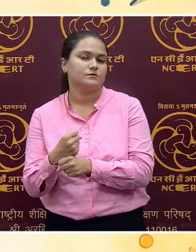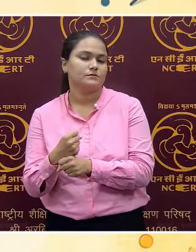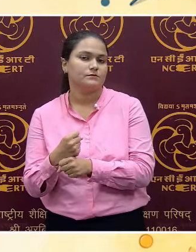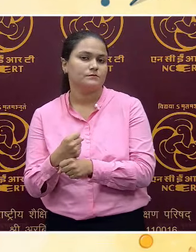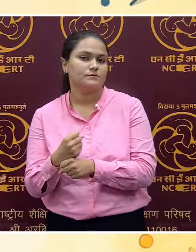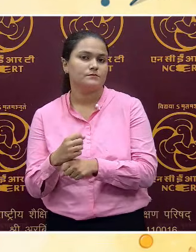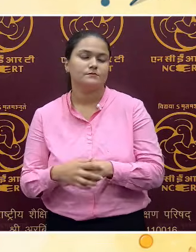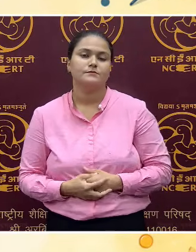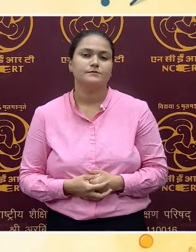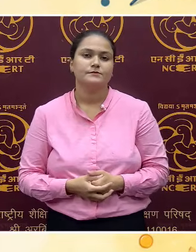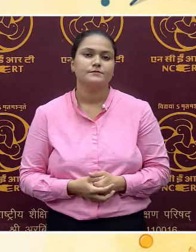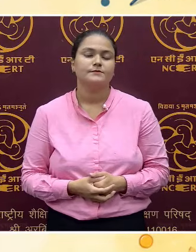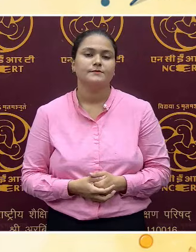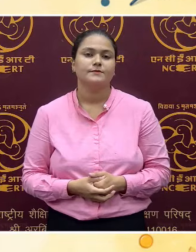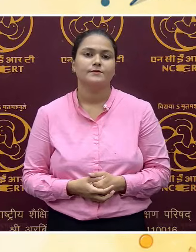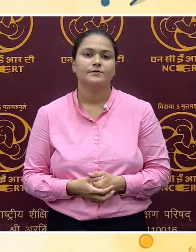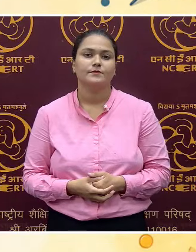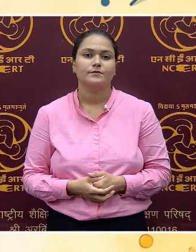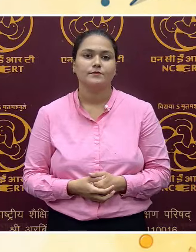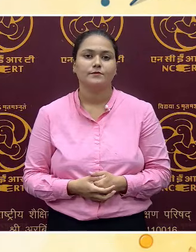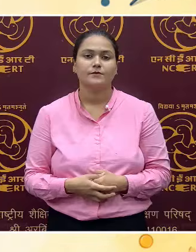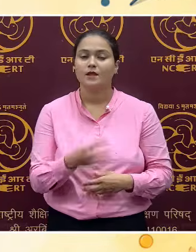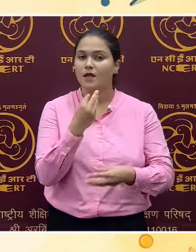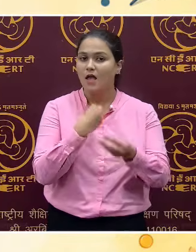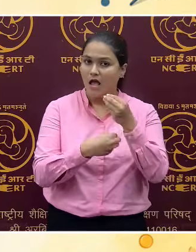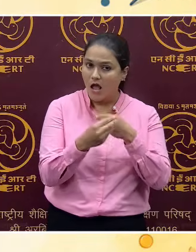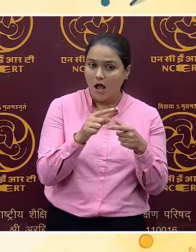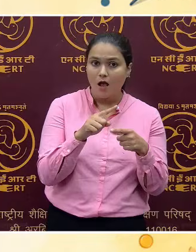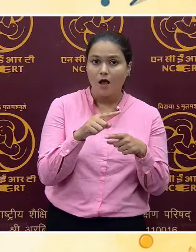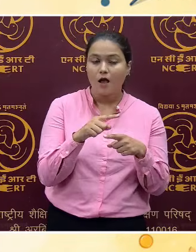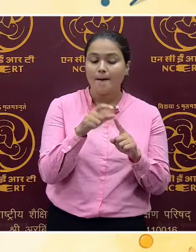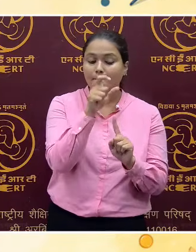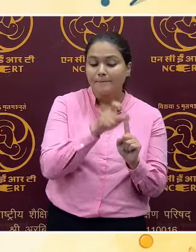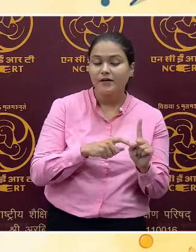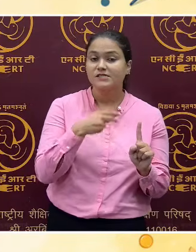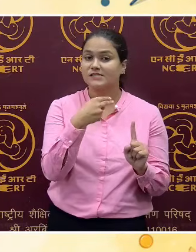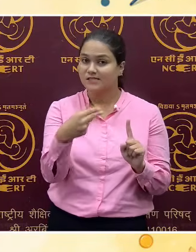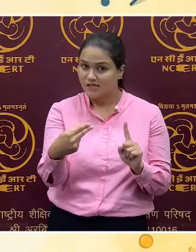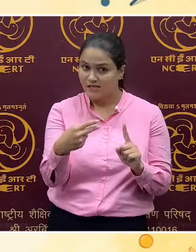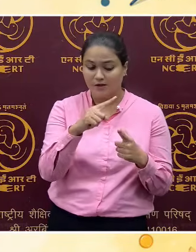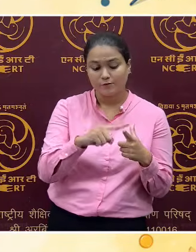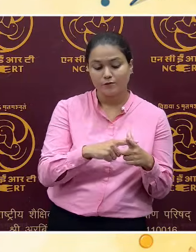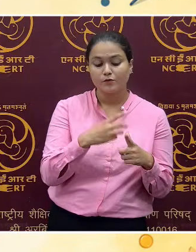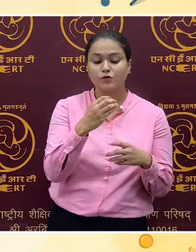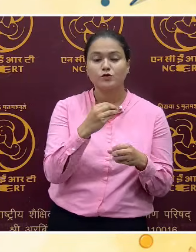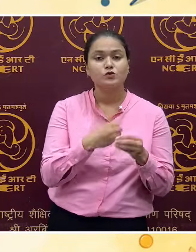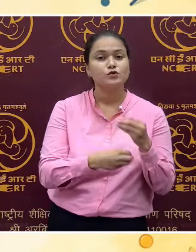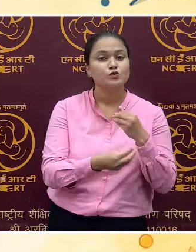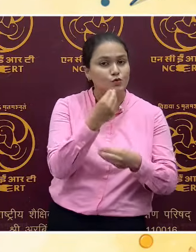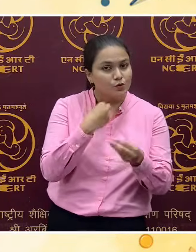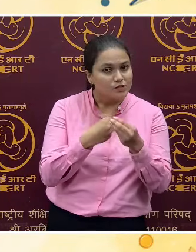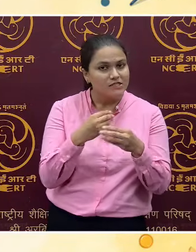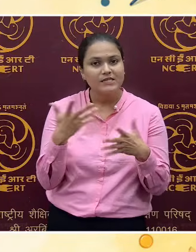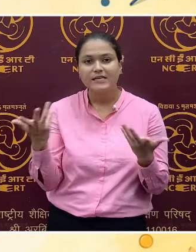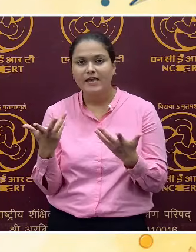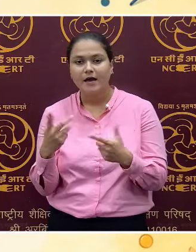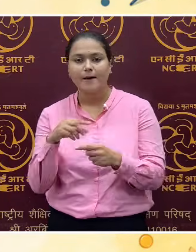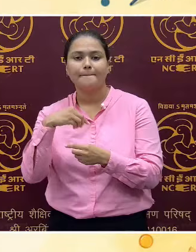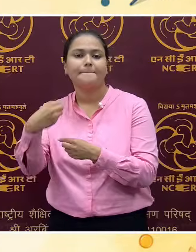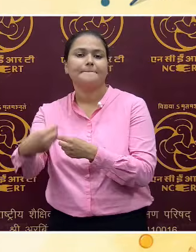George eats a banana is how we would convert